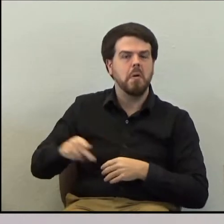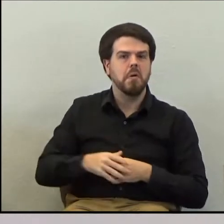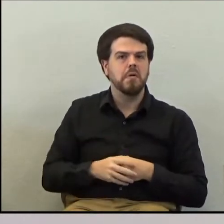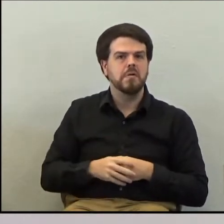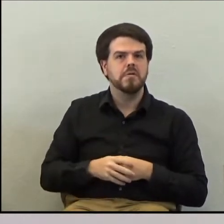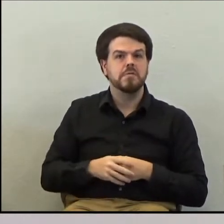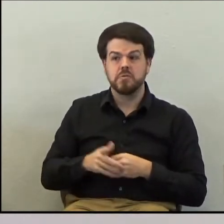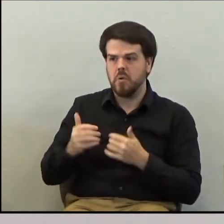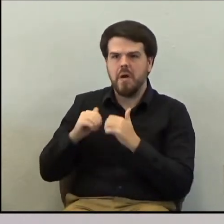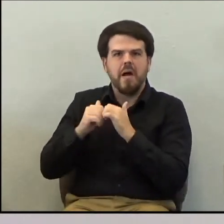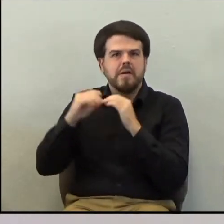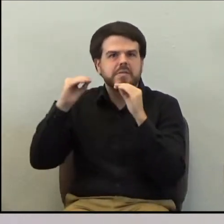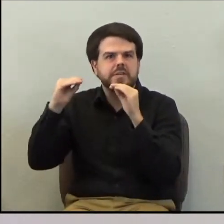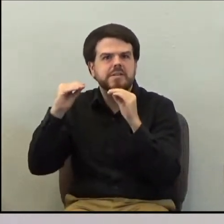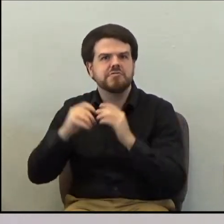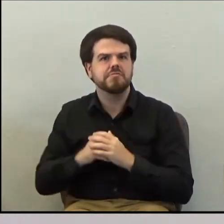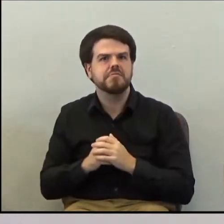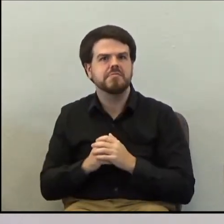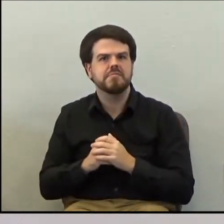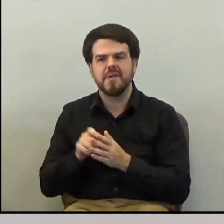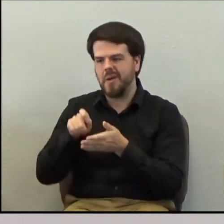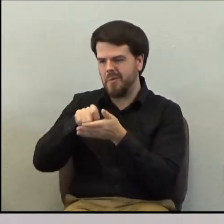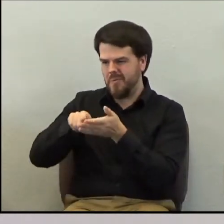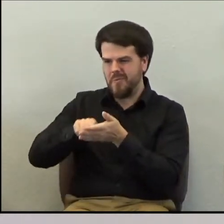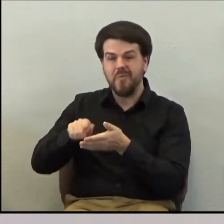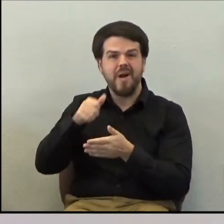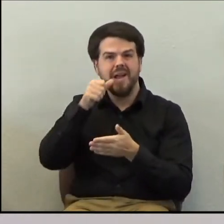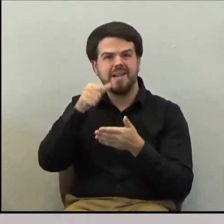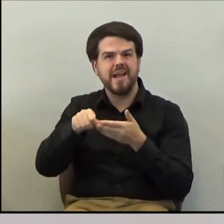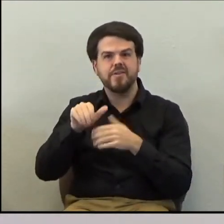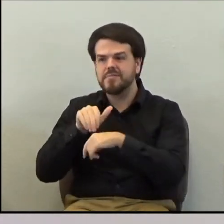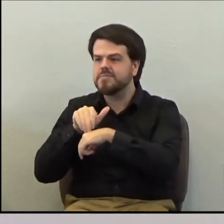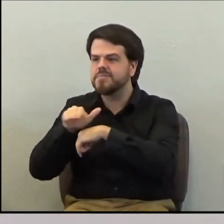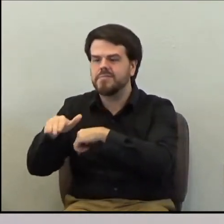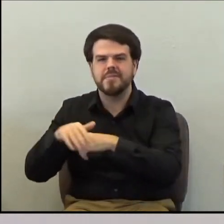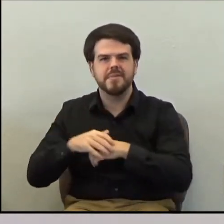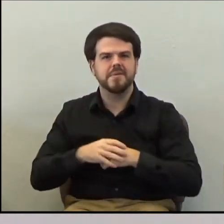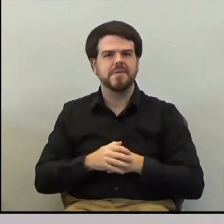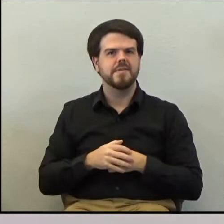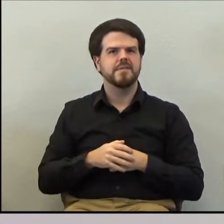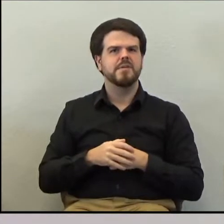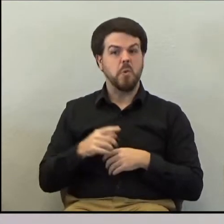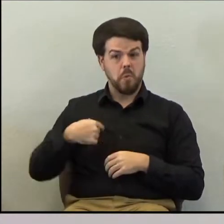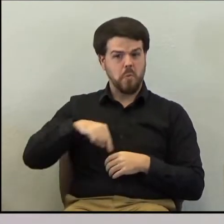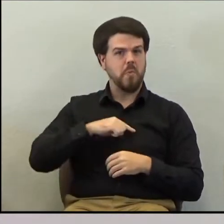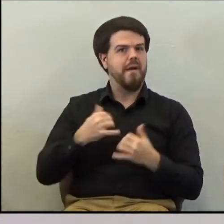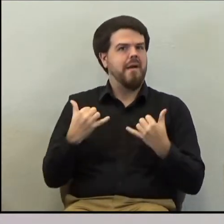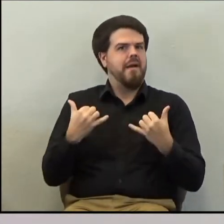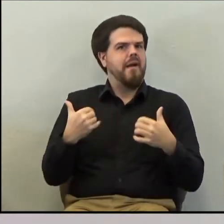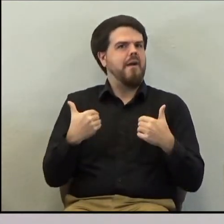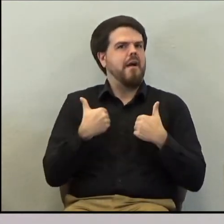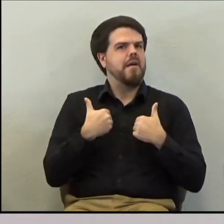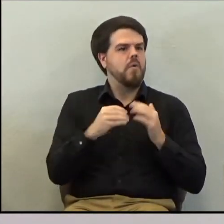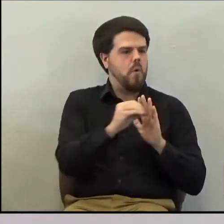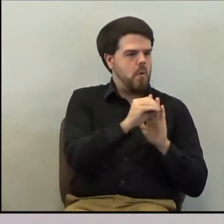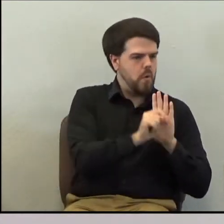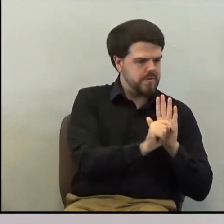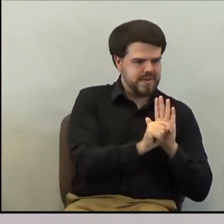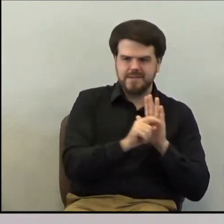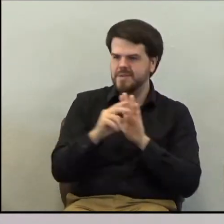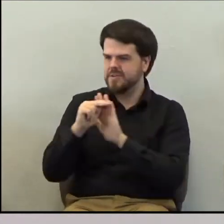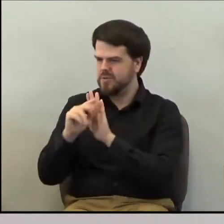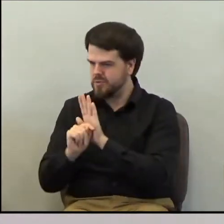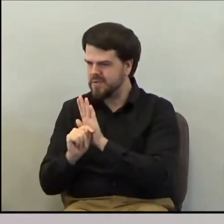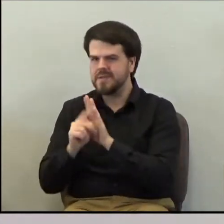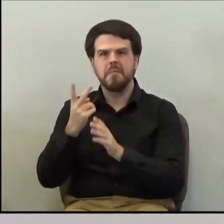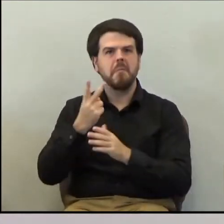letter. That was it. Isn't that something? We have the whole Bible down, Old and New Testaments. They just had this one